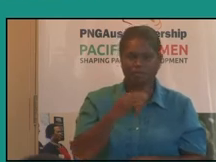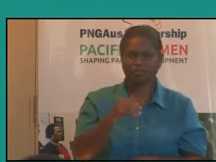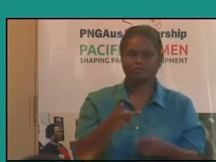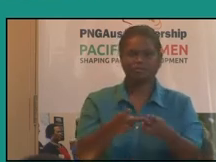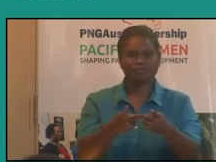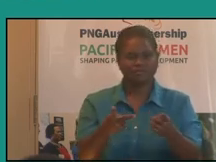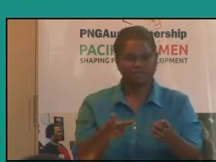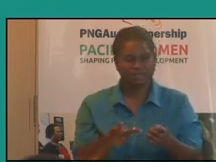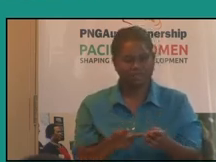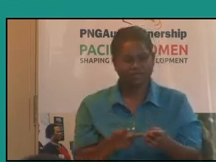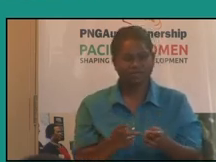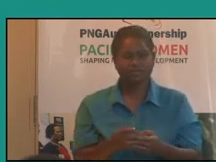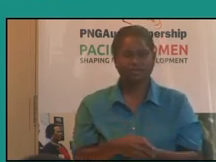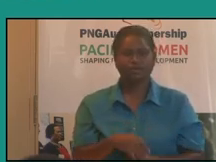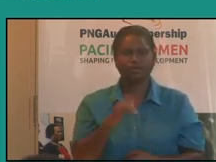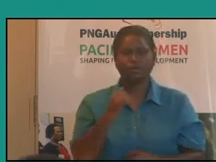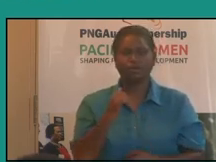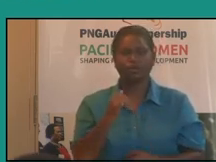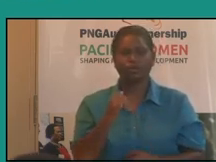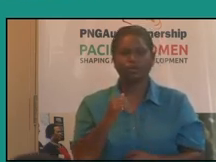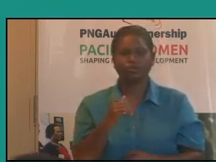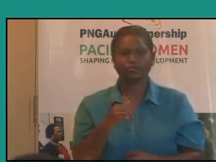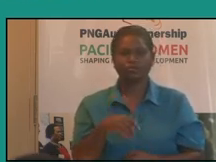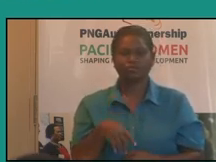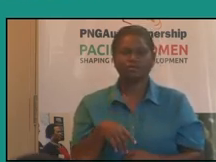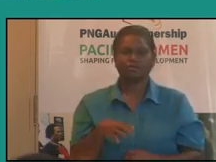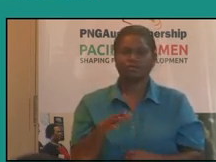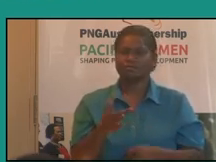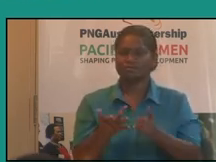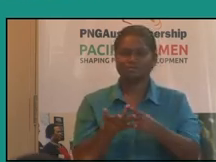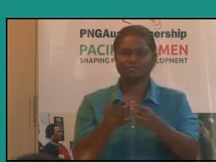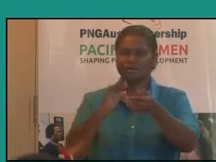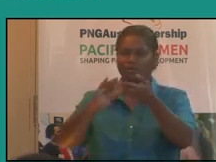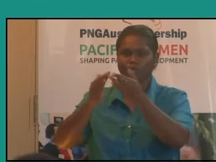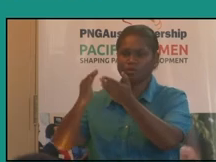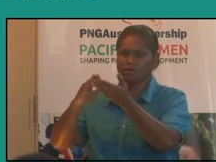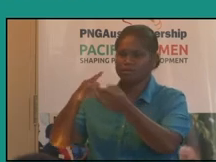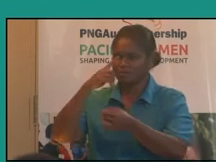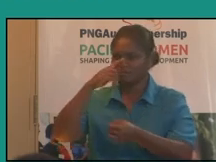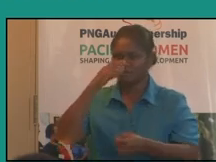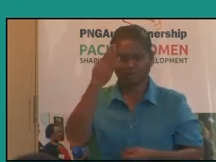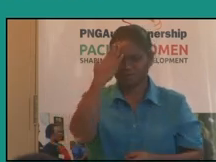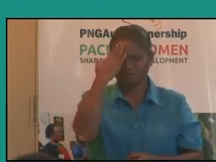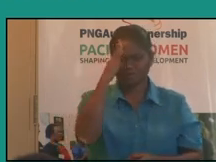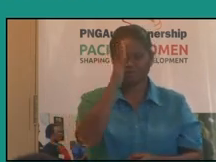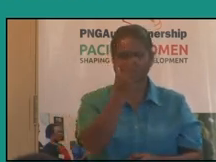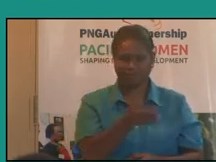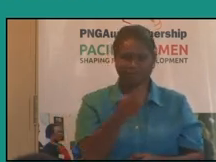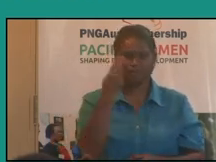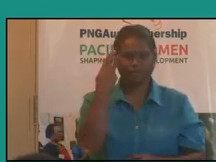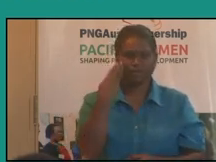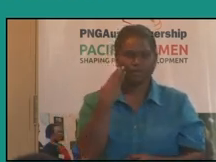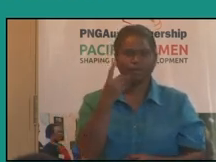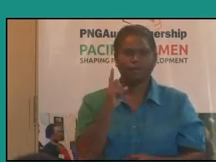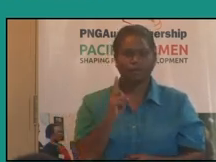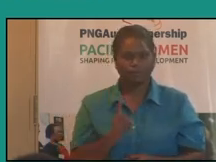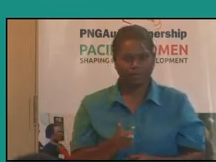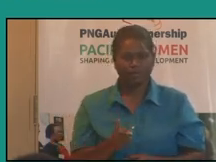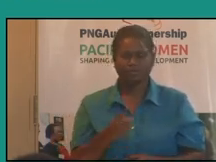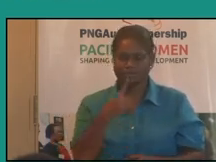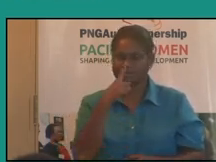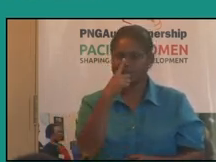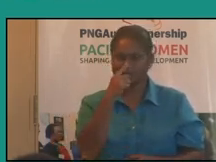and within the rural areas. That is the reason why she was not elected in. But otherwise, we can make it